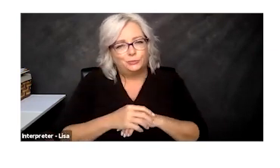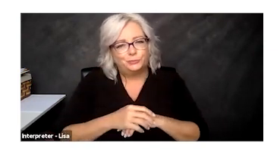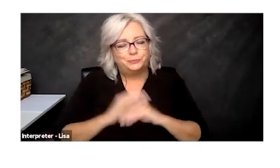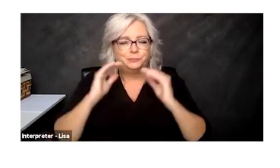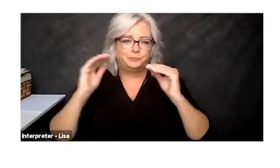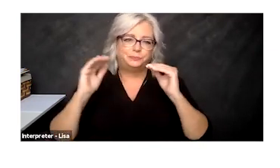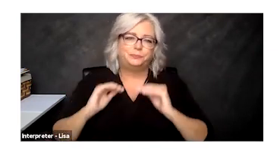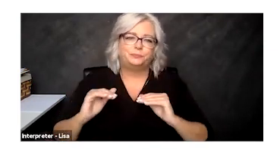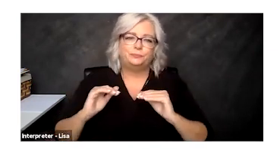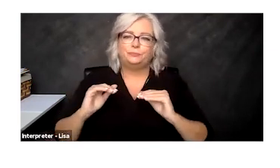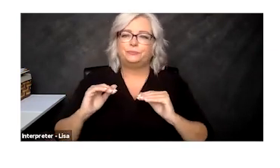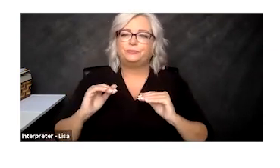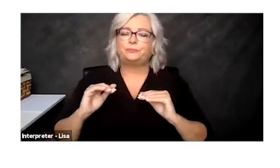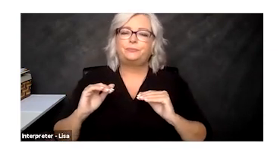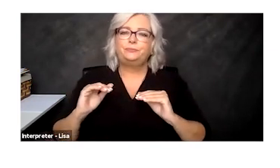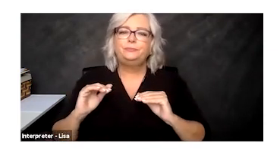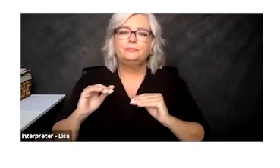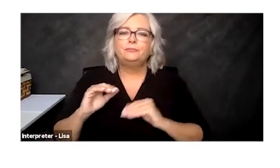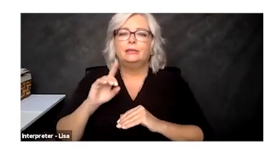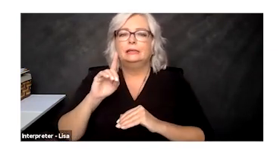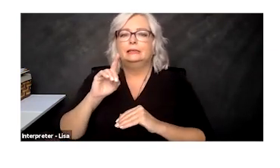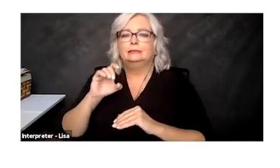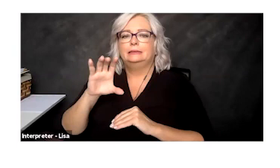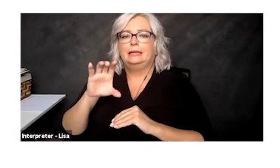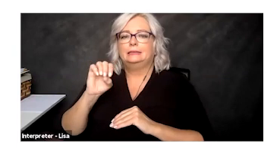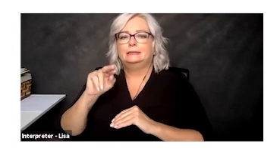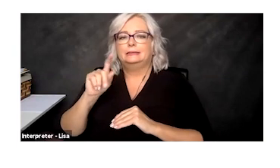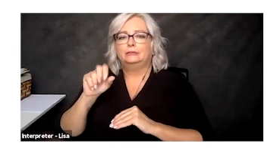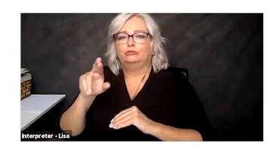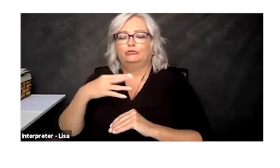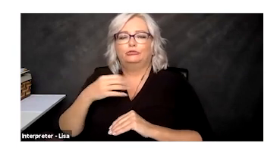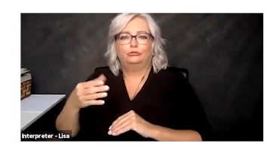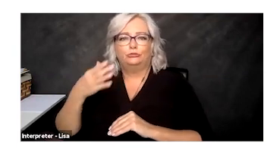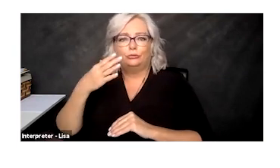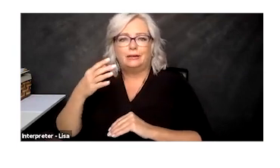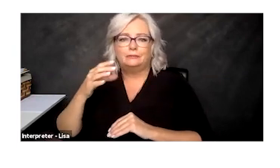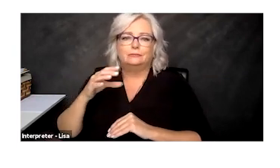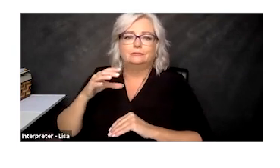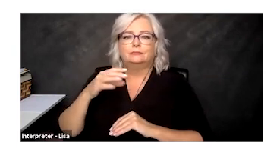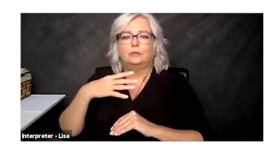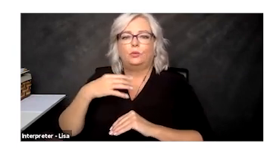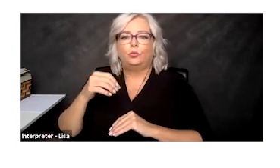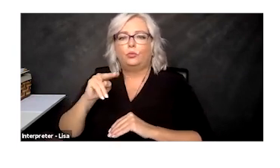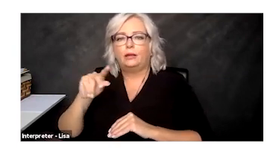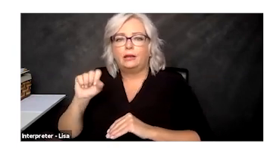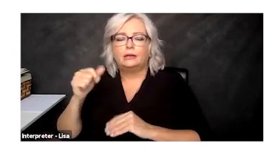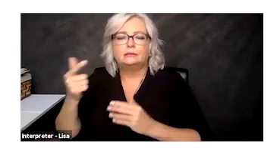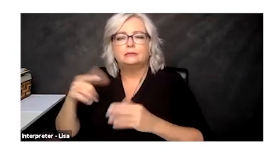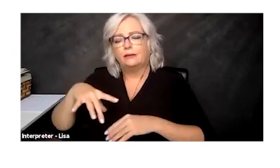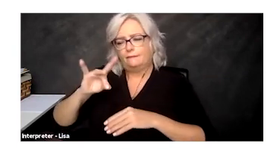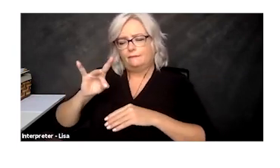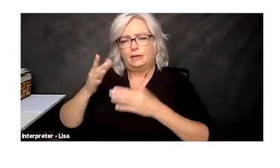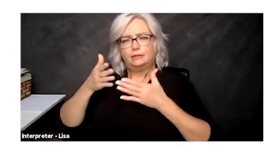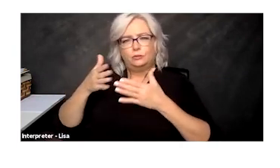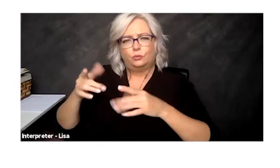Decenter whiteness. So what does that mean? That means actually finding ways to center the voices of